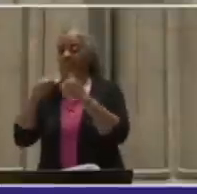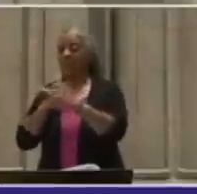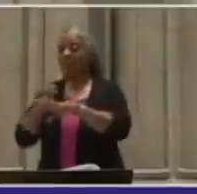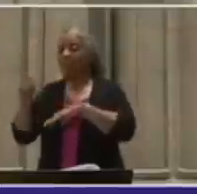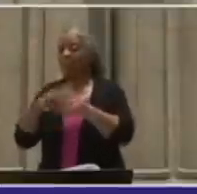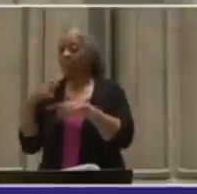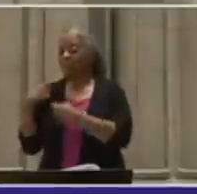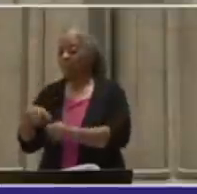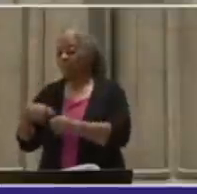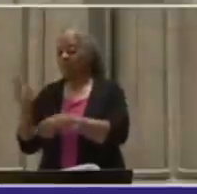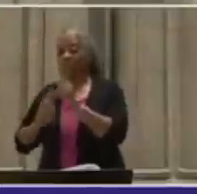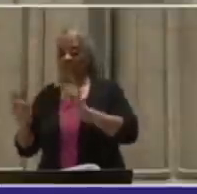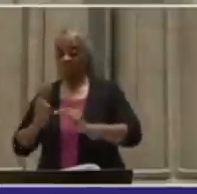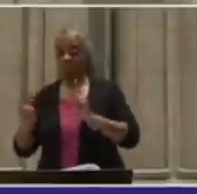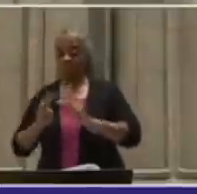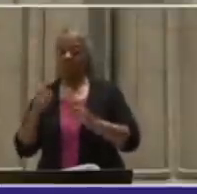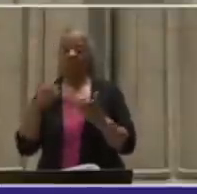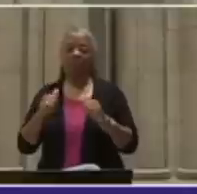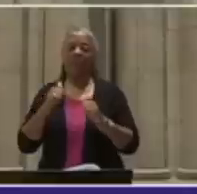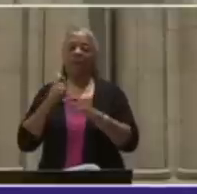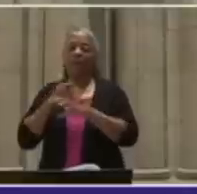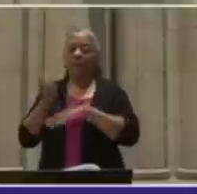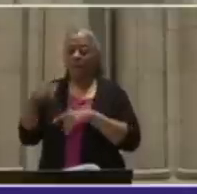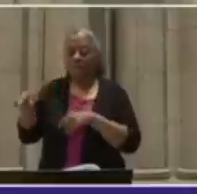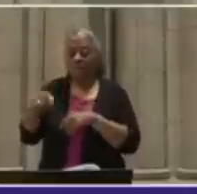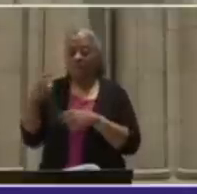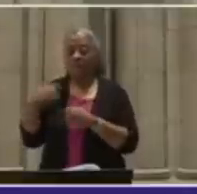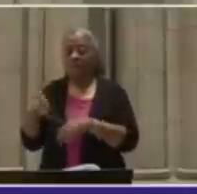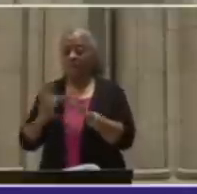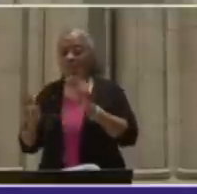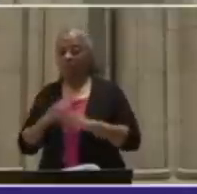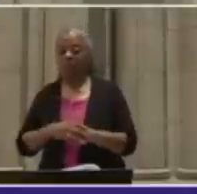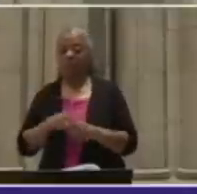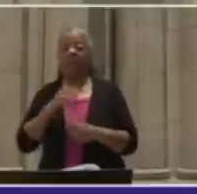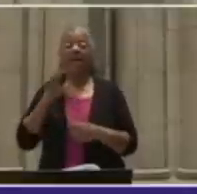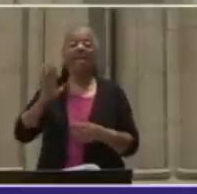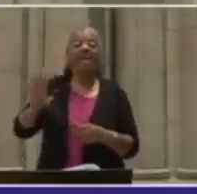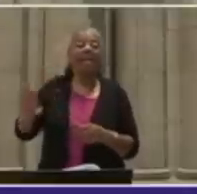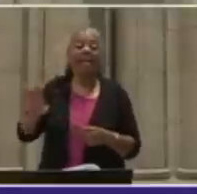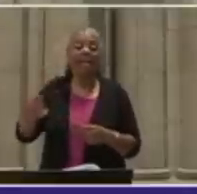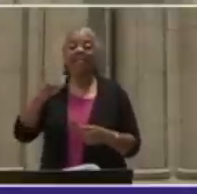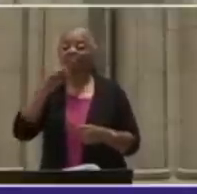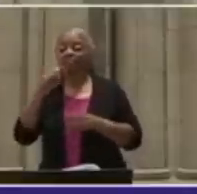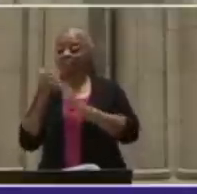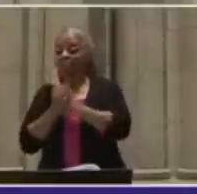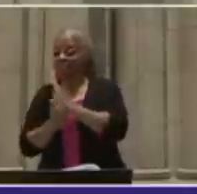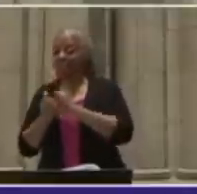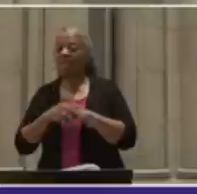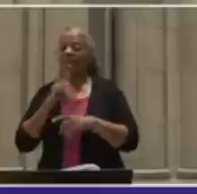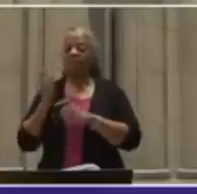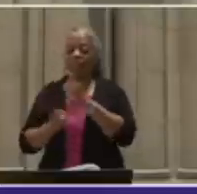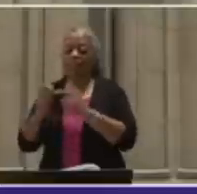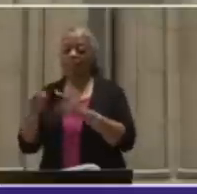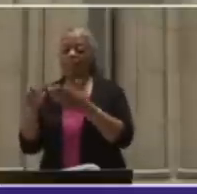the Spanish people, tried to blame it on them, and his ineptness contributed to the death